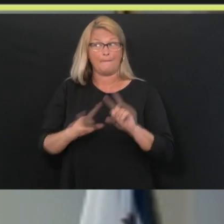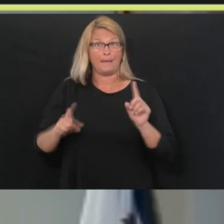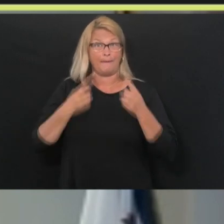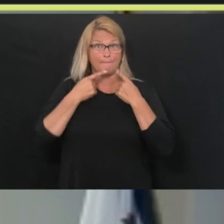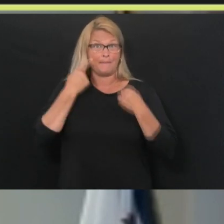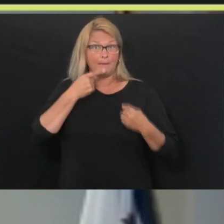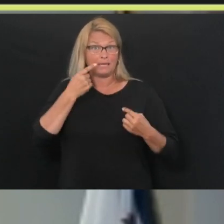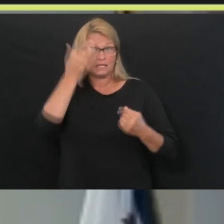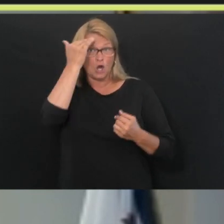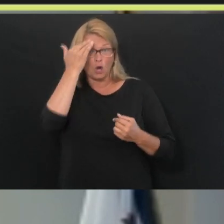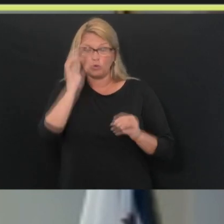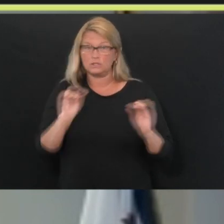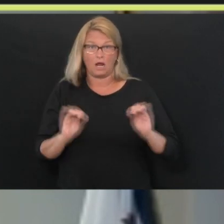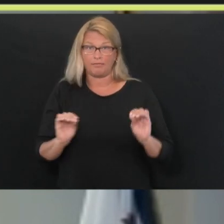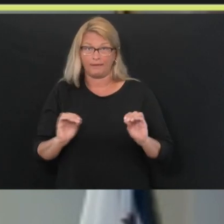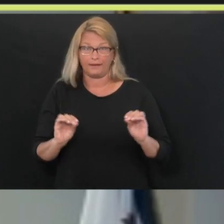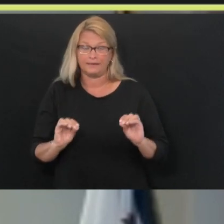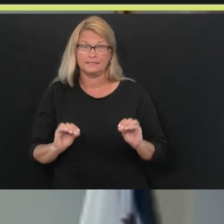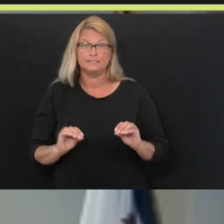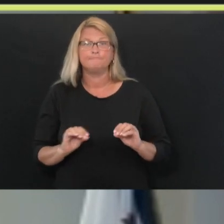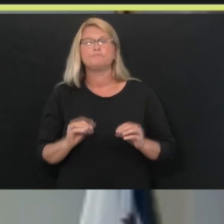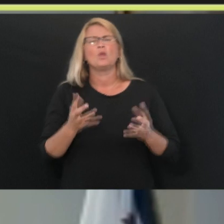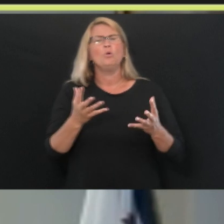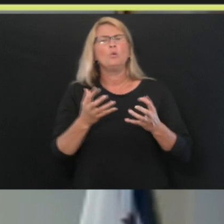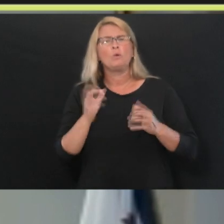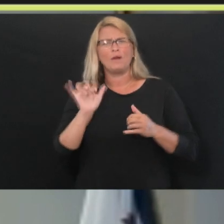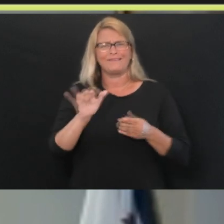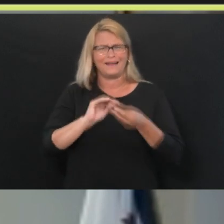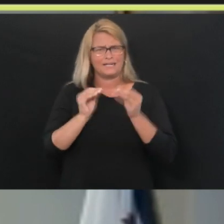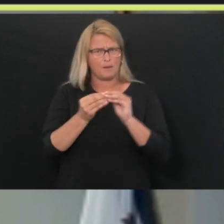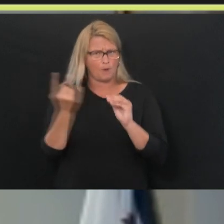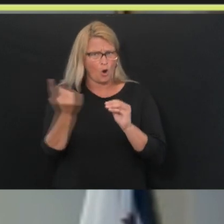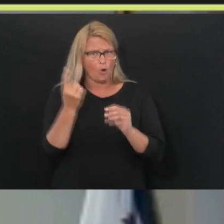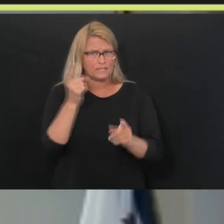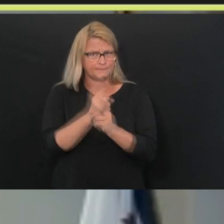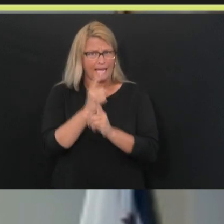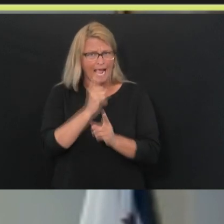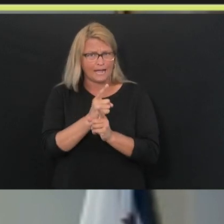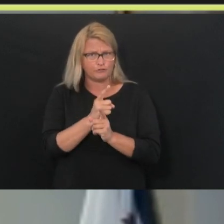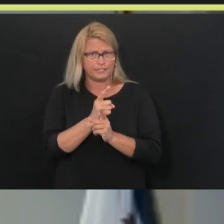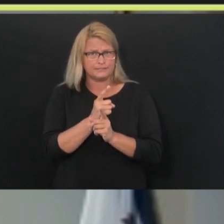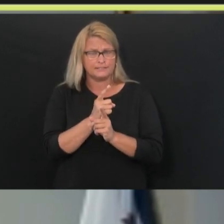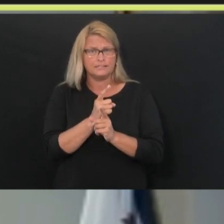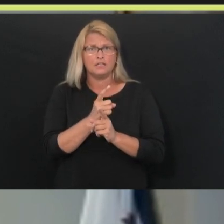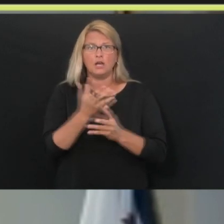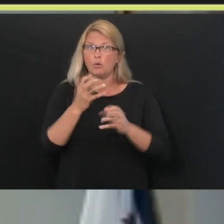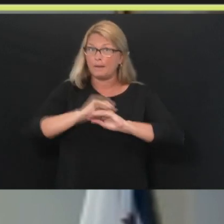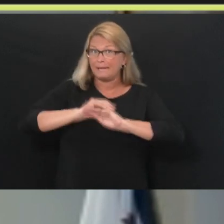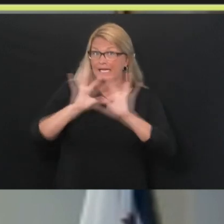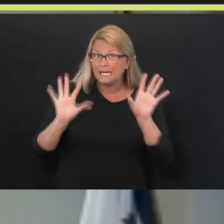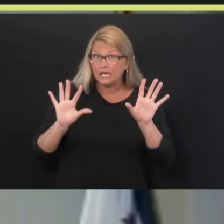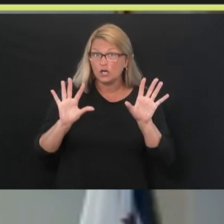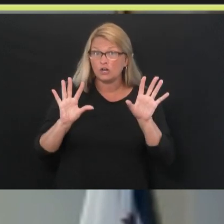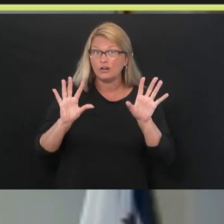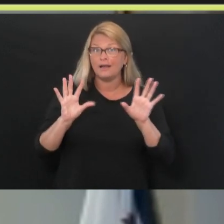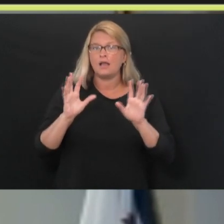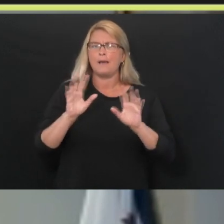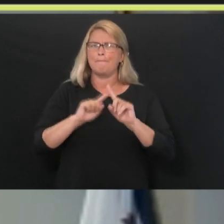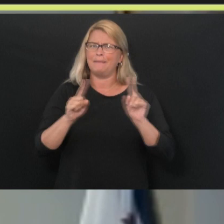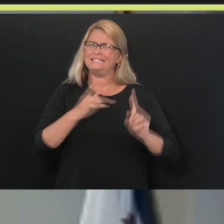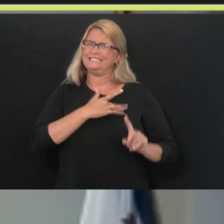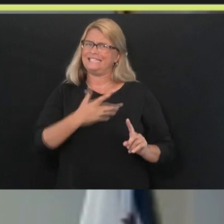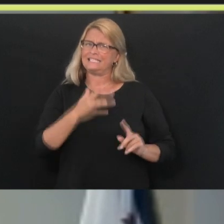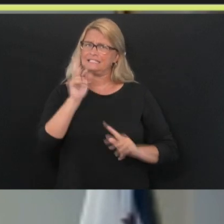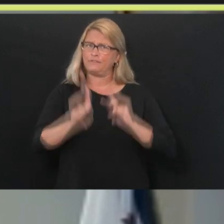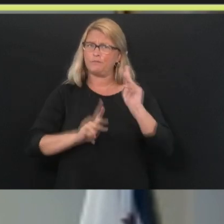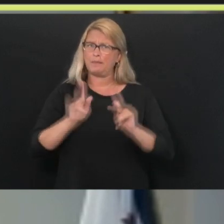reporting something to us is important. We want to be accurate. We want to be clear with people, and we also want to be sensitive. The staff there as